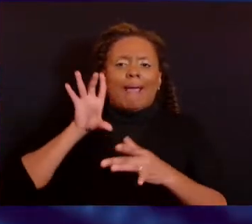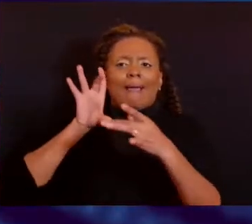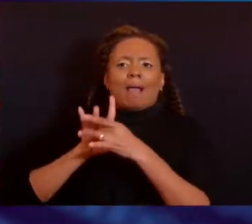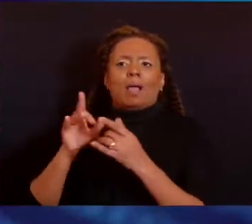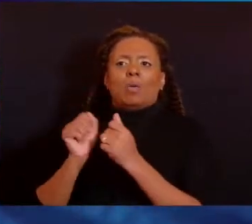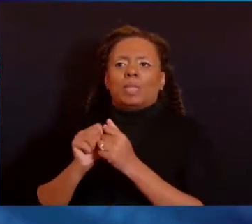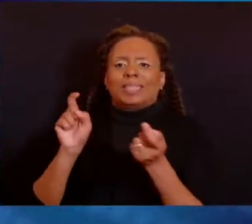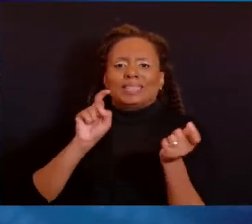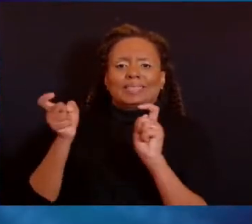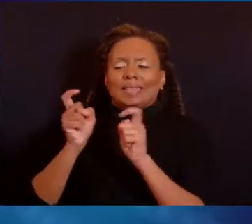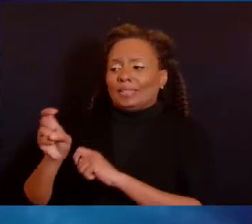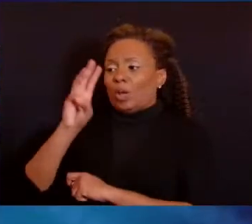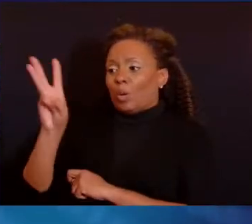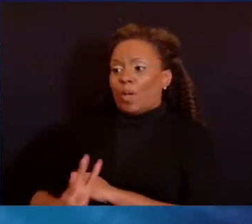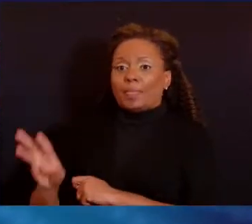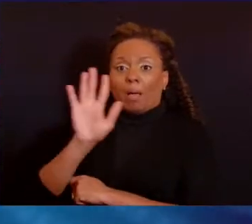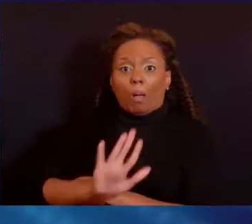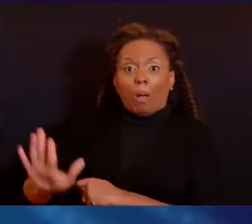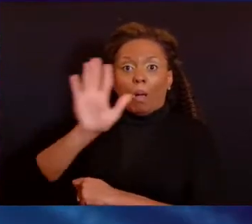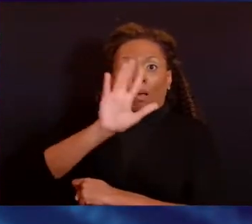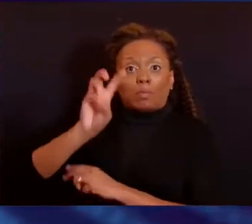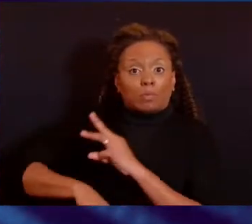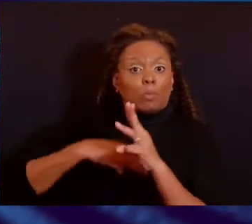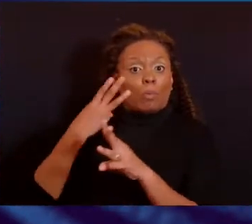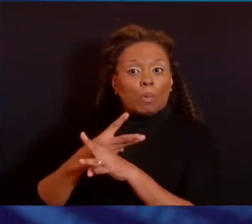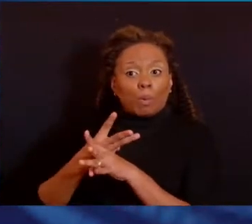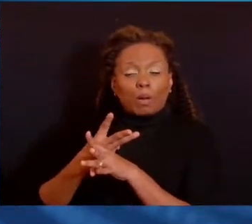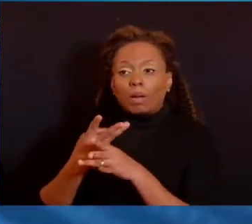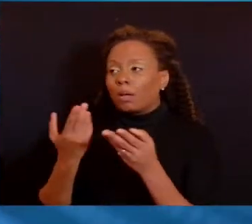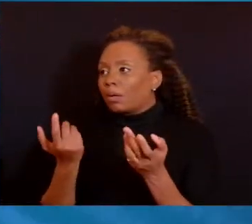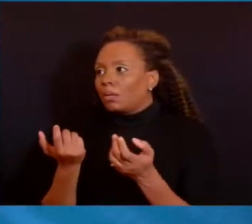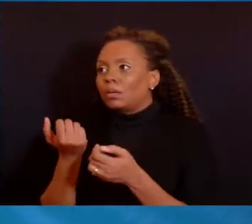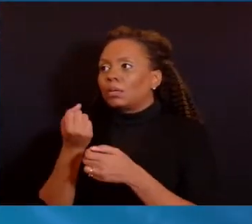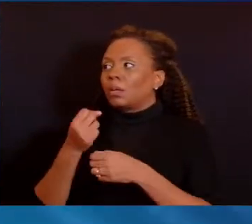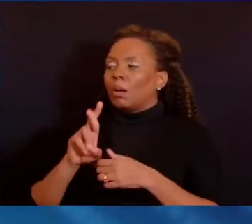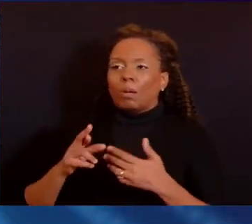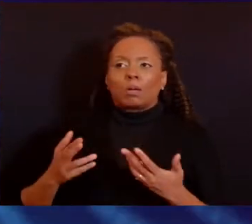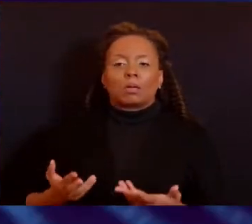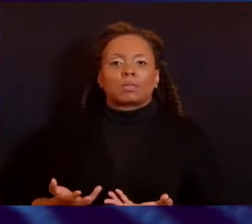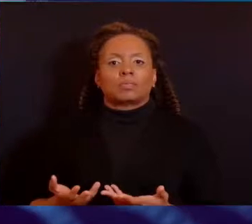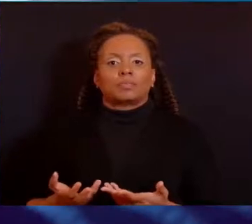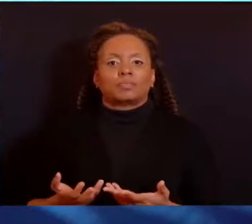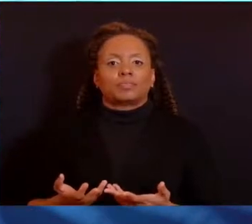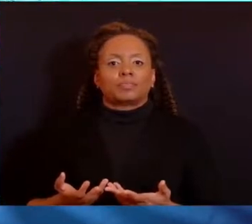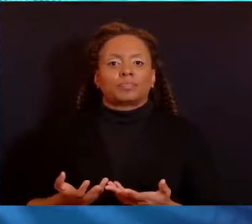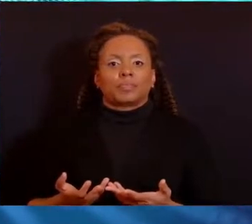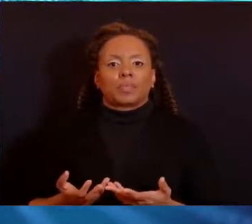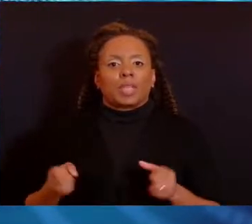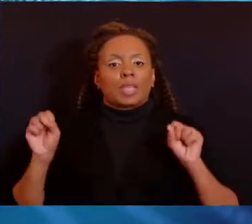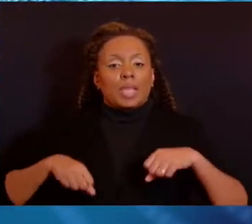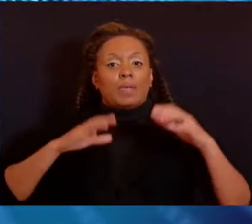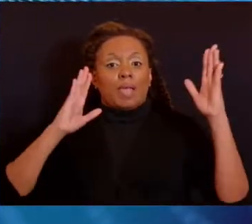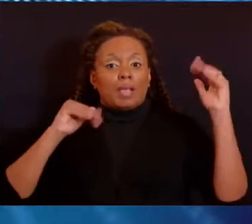yeah, is this a feature of climate change, and is this something that we can expect more frequently?